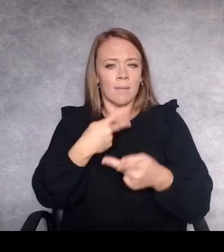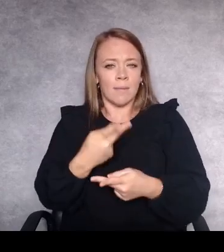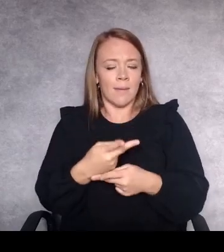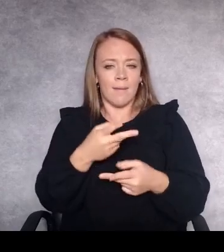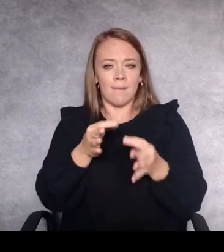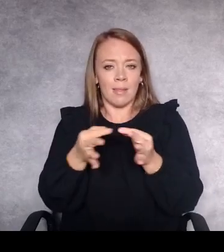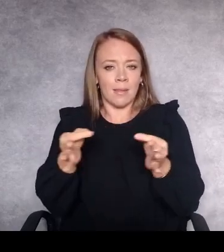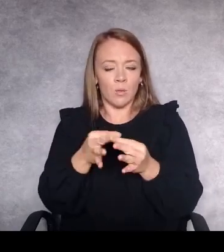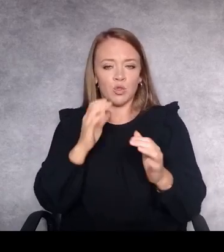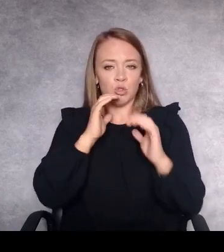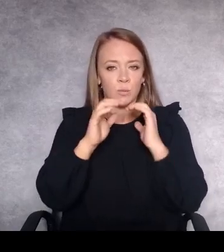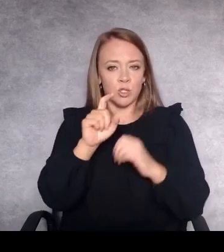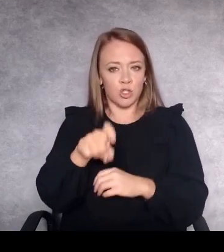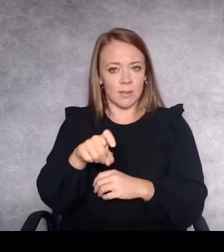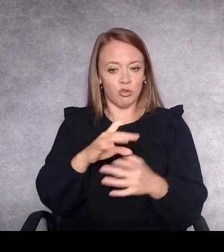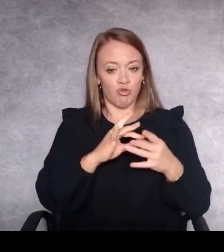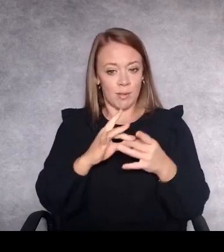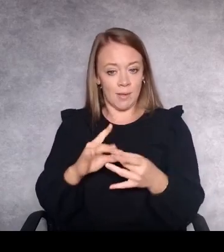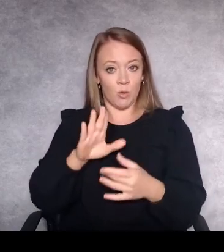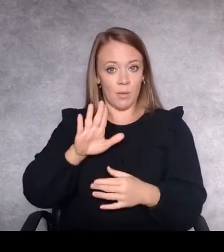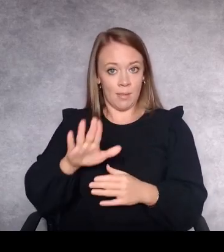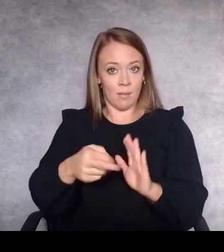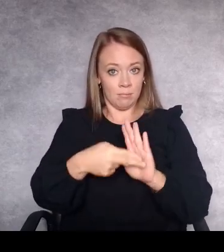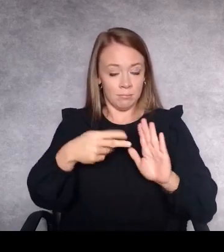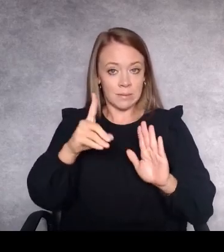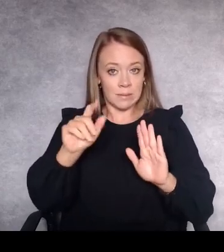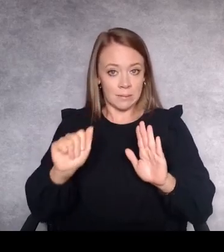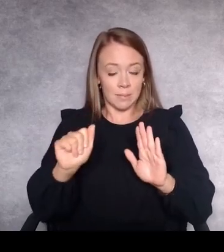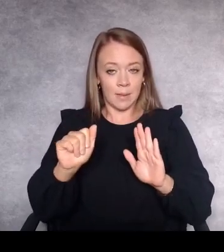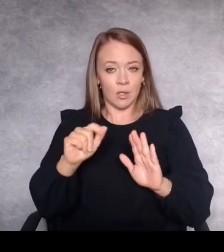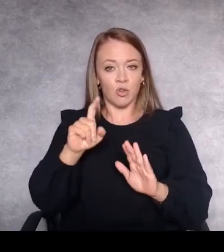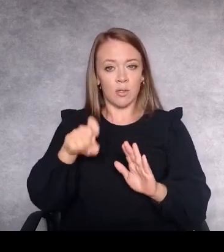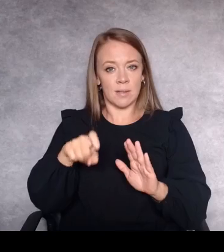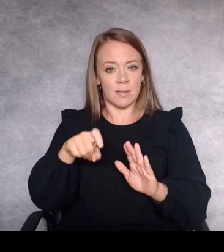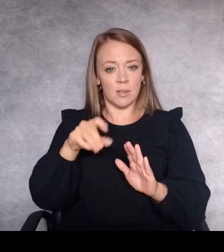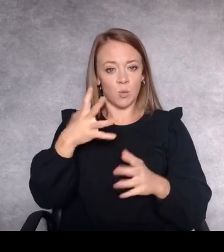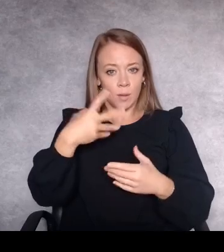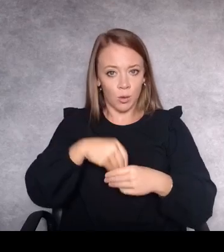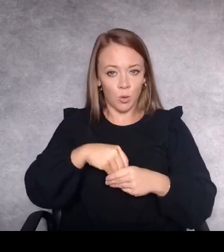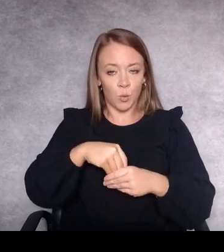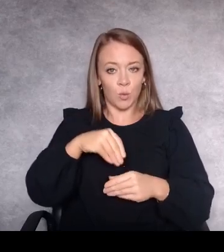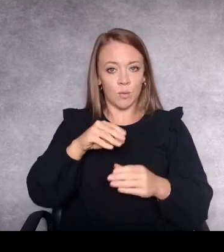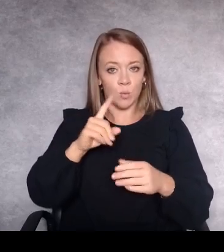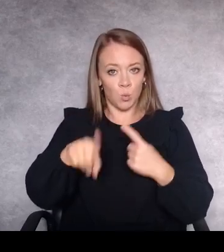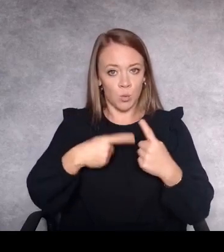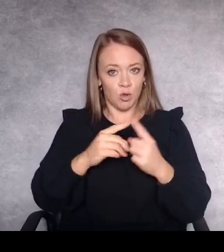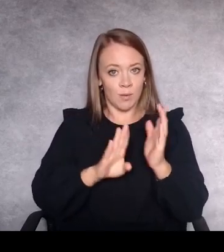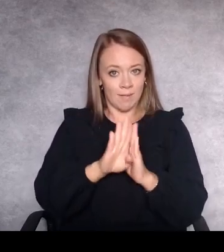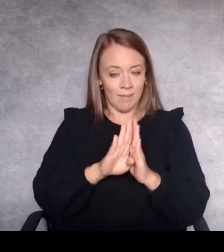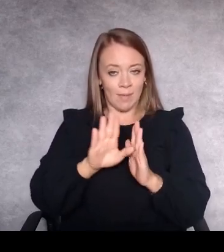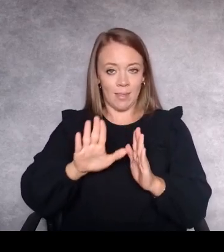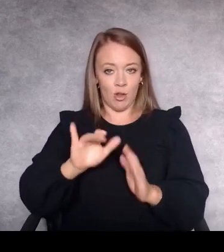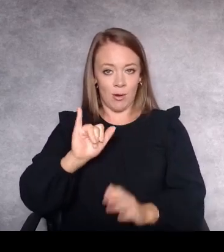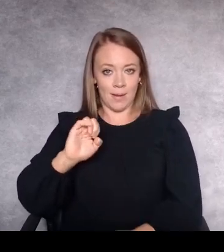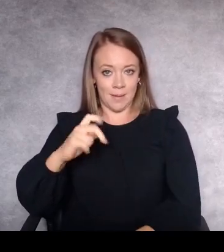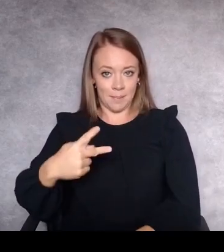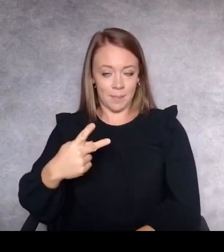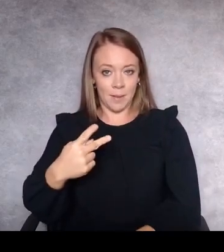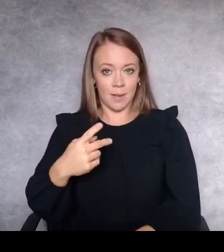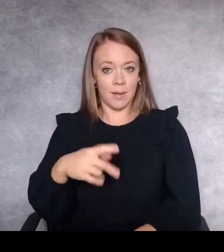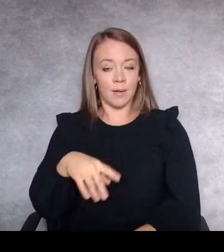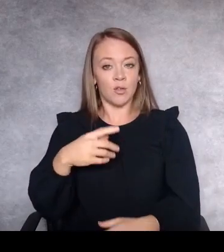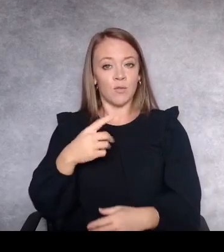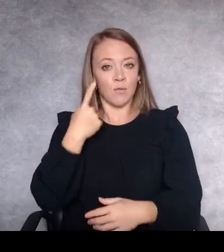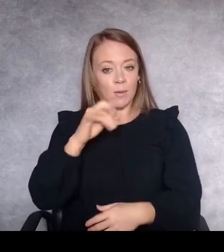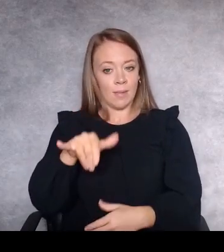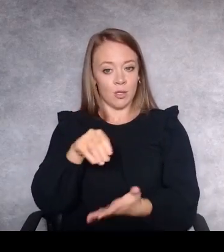language and communication needs relating to their disability that need to be considered in the development of the IEP to be implemented and